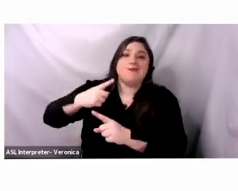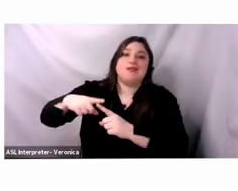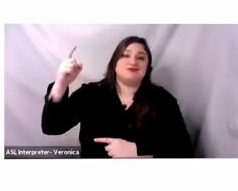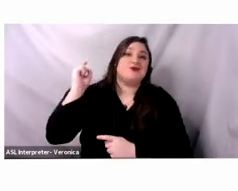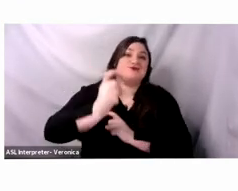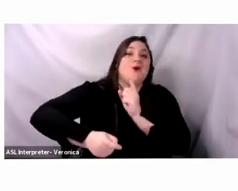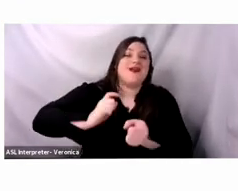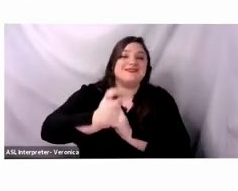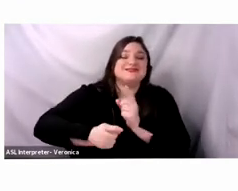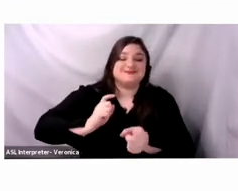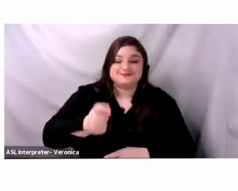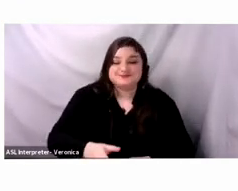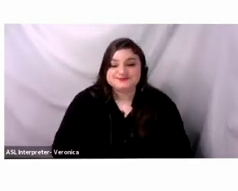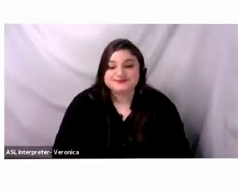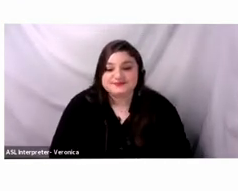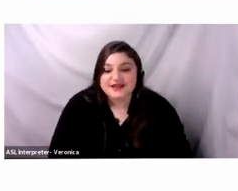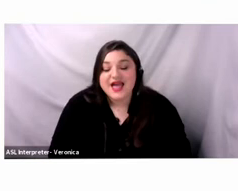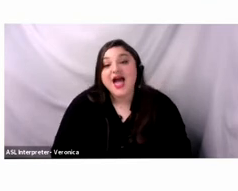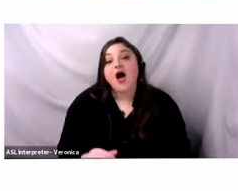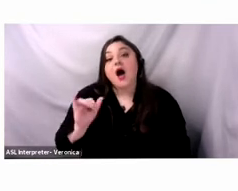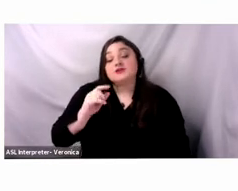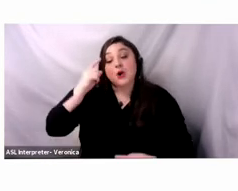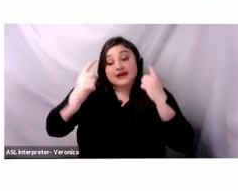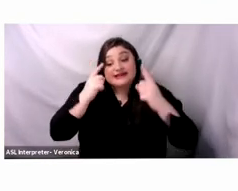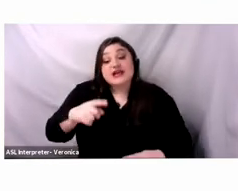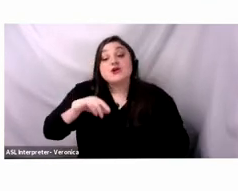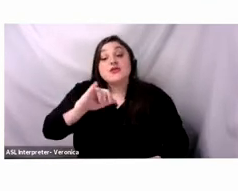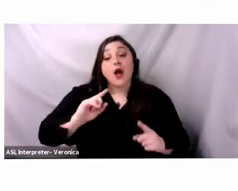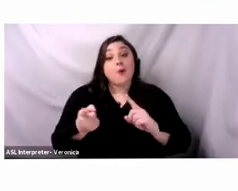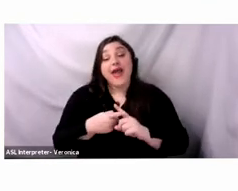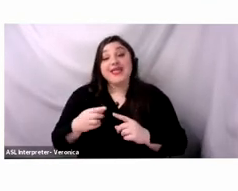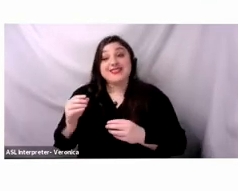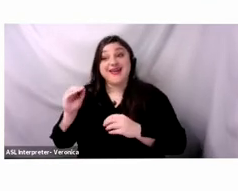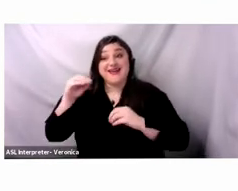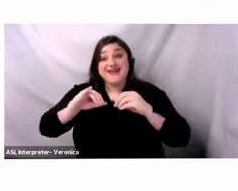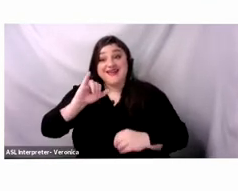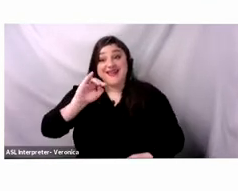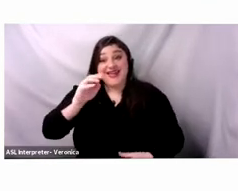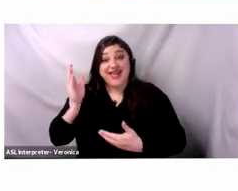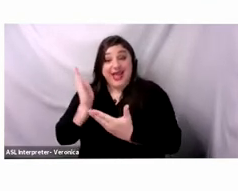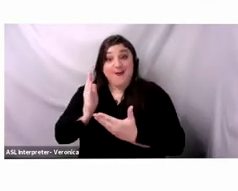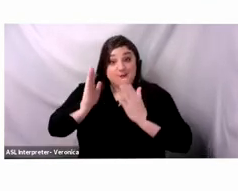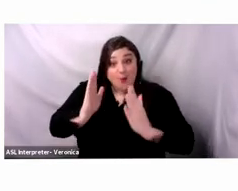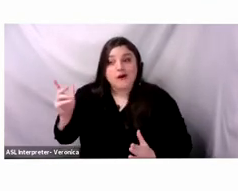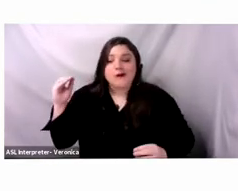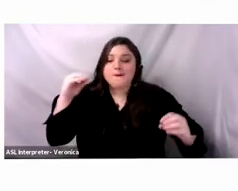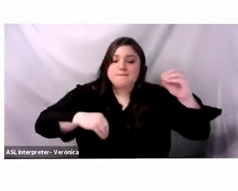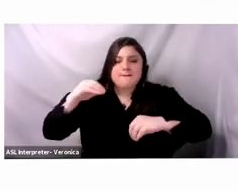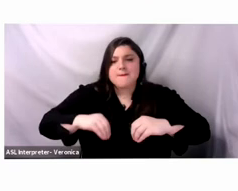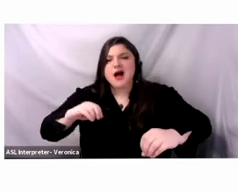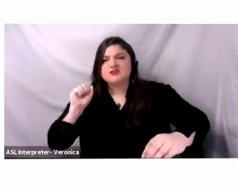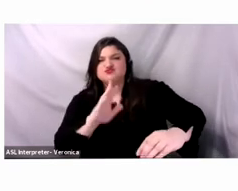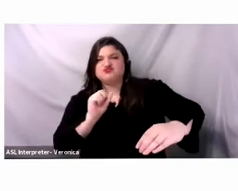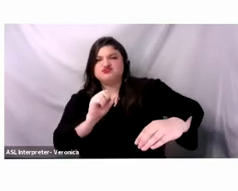their final packing list, there will always be some waste on the container, whether that is in the form of large unsorted bales with literal trash mixed in